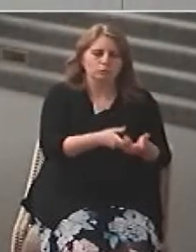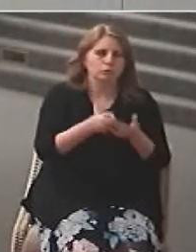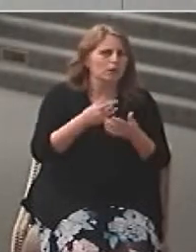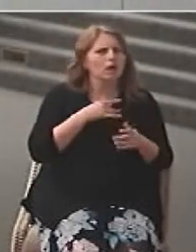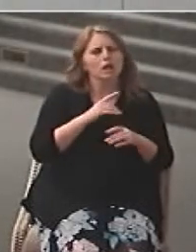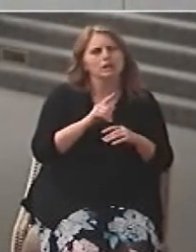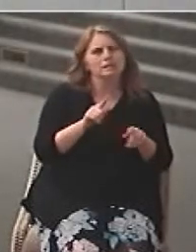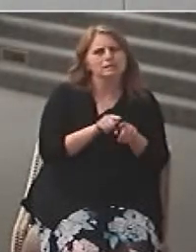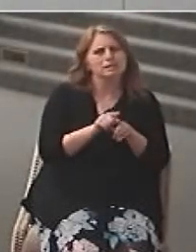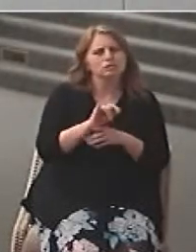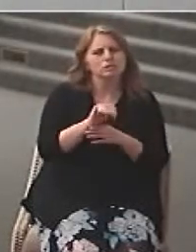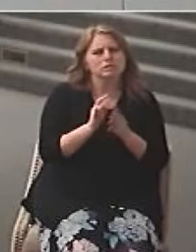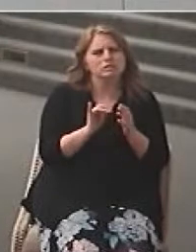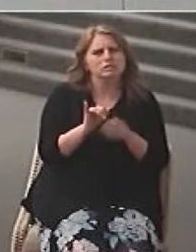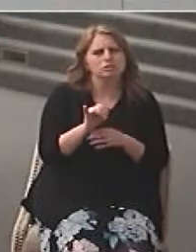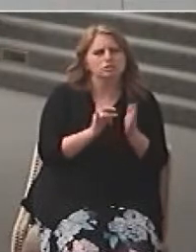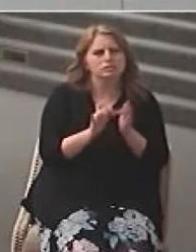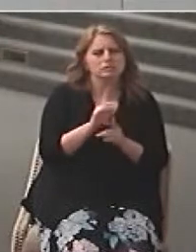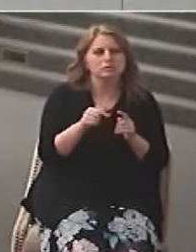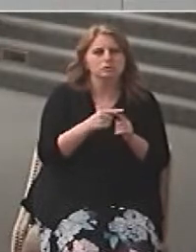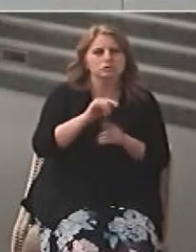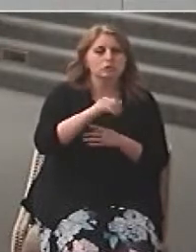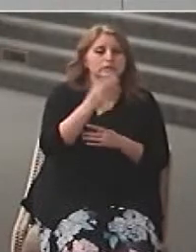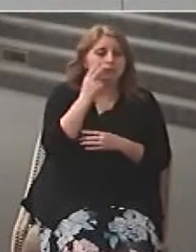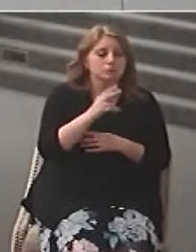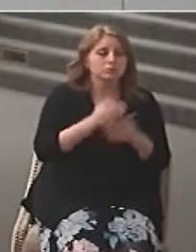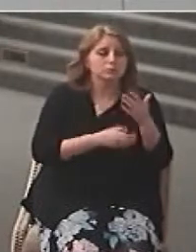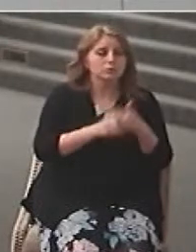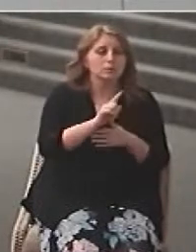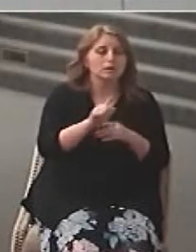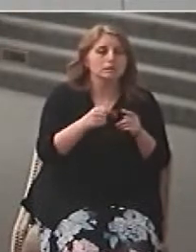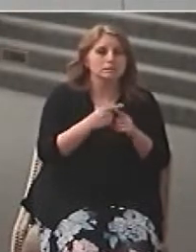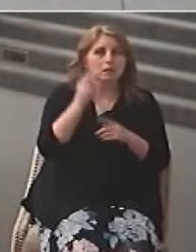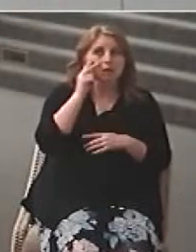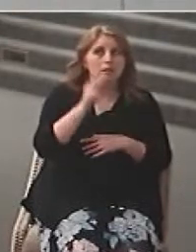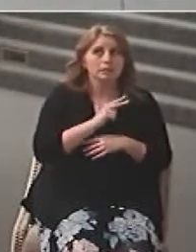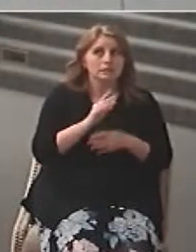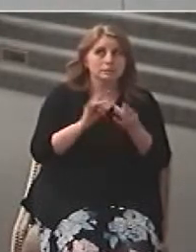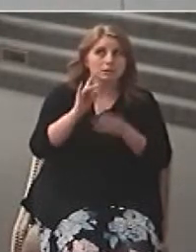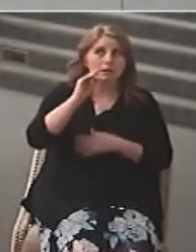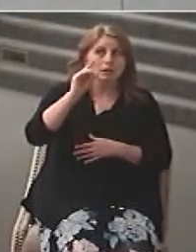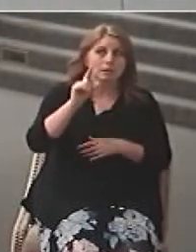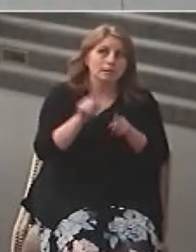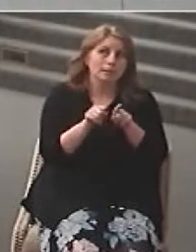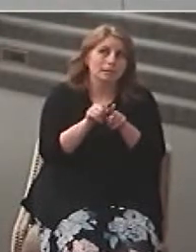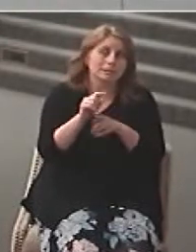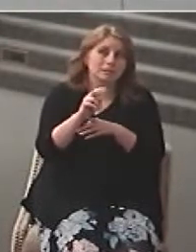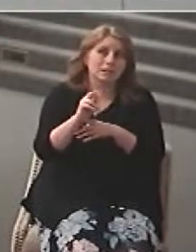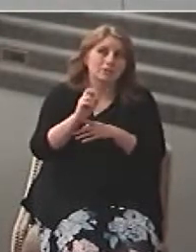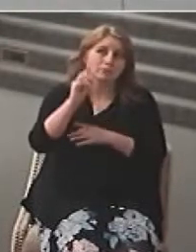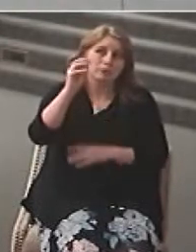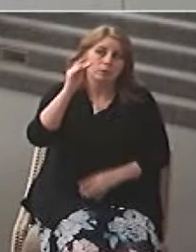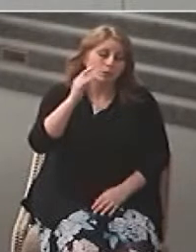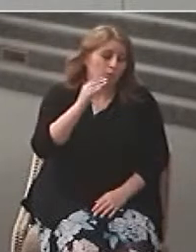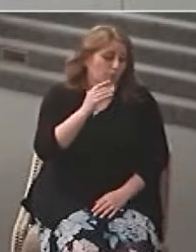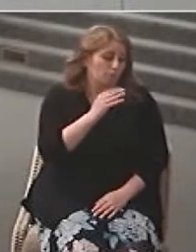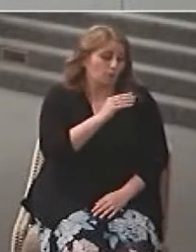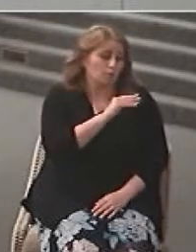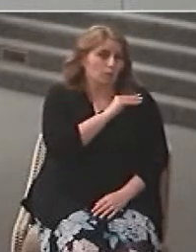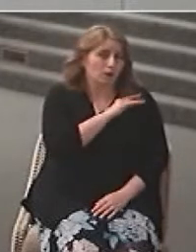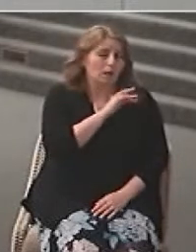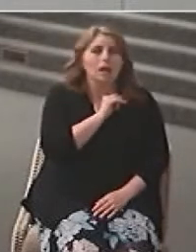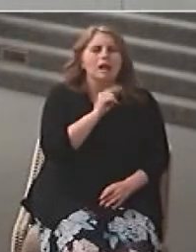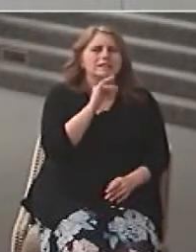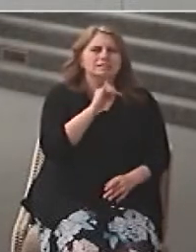John saw Him in John chapter 1 and he saw the Spirit descending upon Him like a dove, He's the same Jesus that lives and